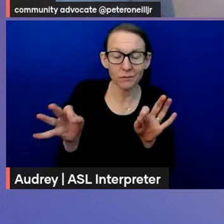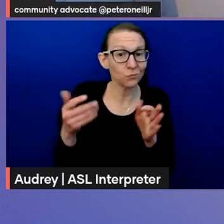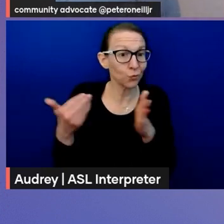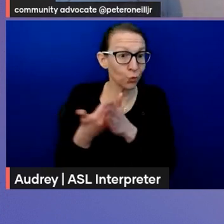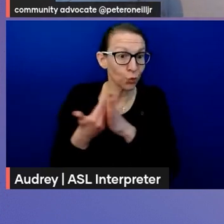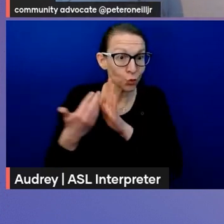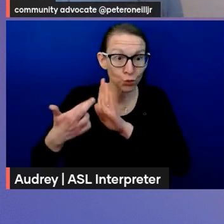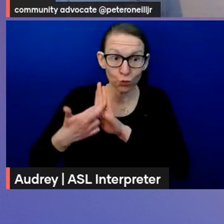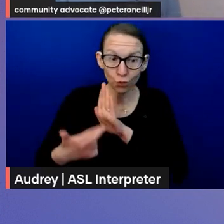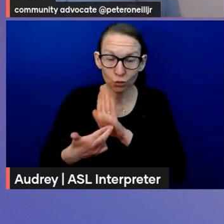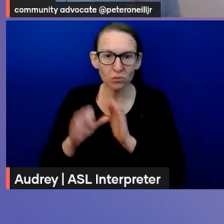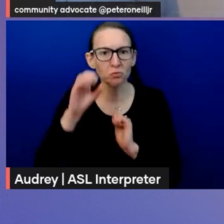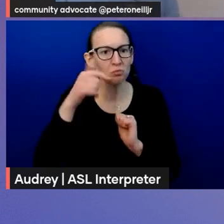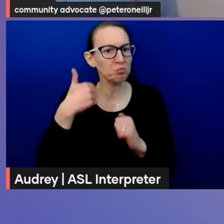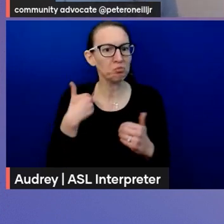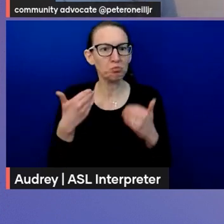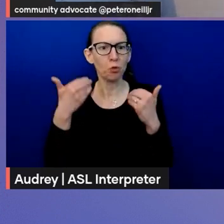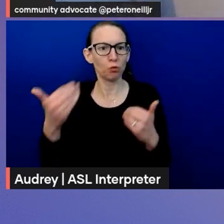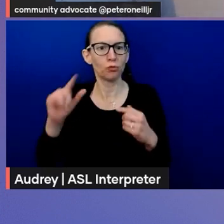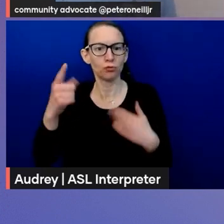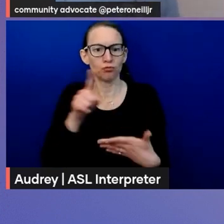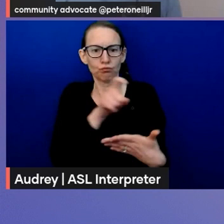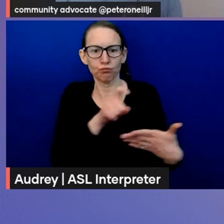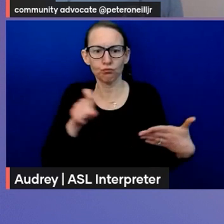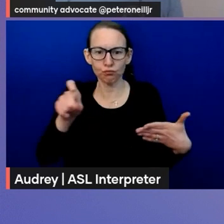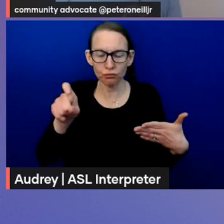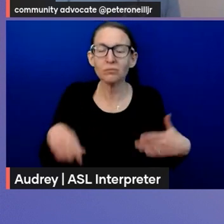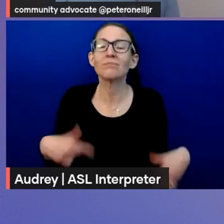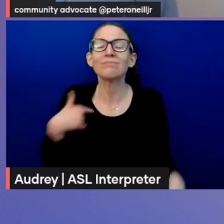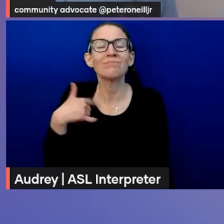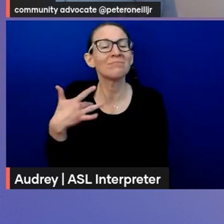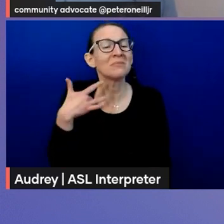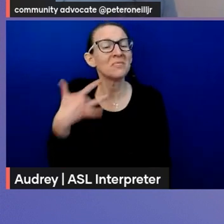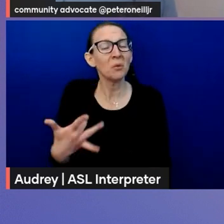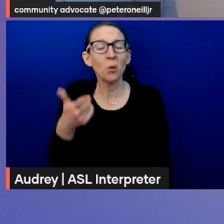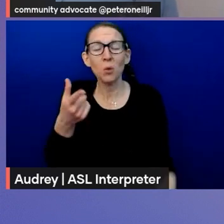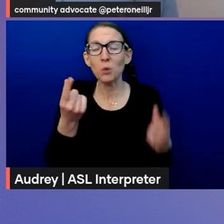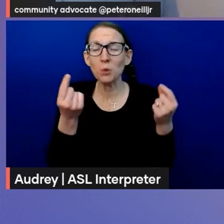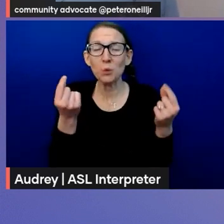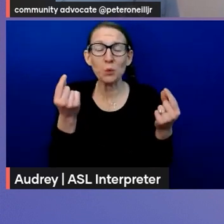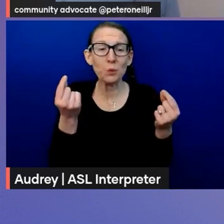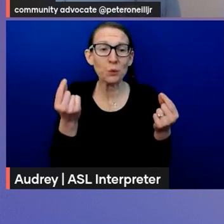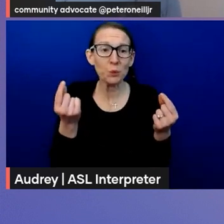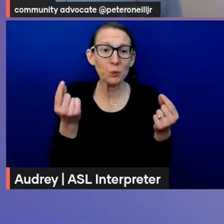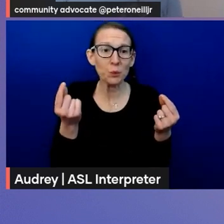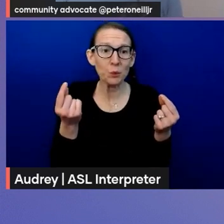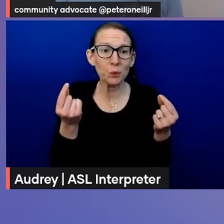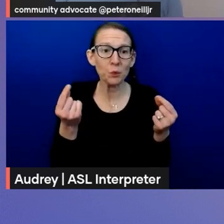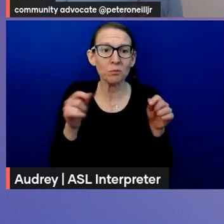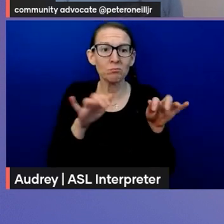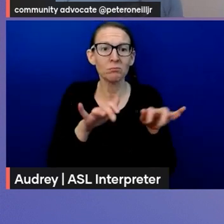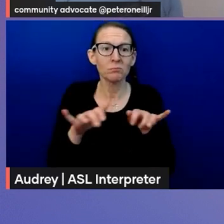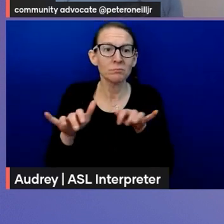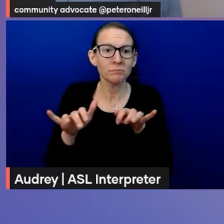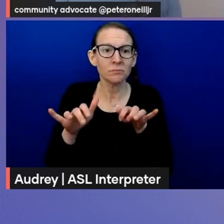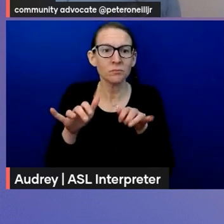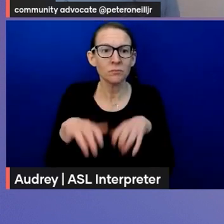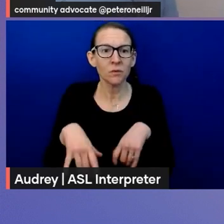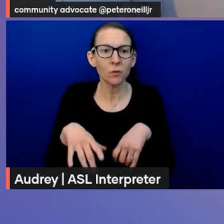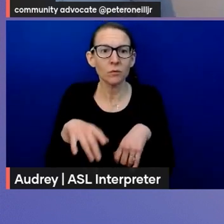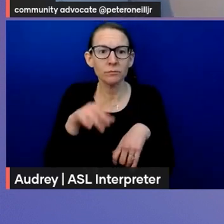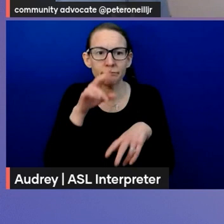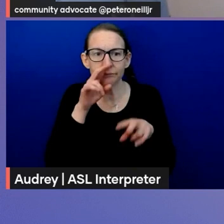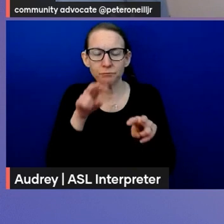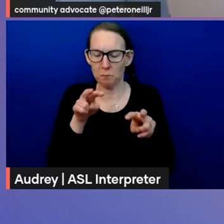here. And so I'm just going to drop this directly to enforce. Typically, you would do something like monitor to see exactly what's